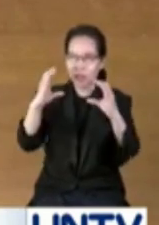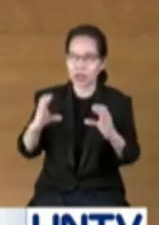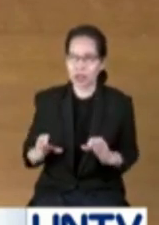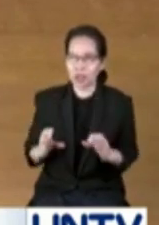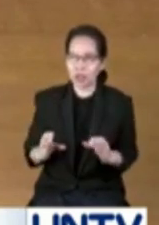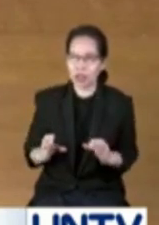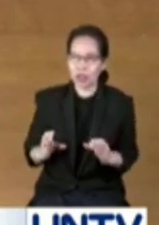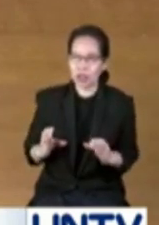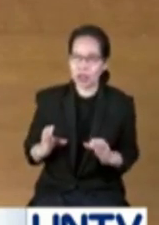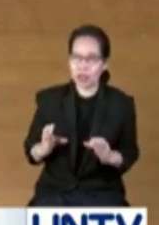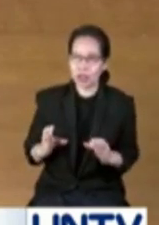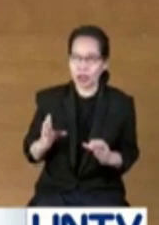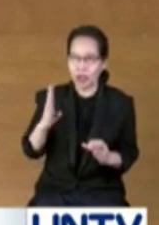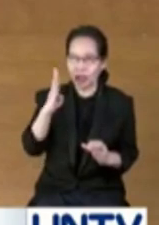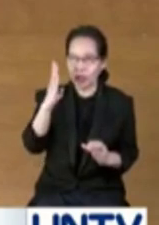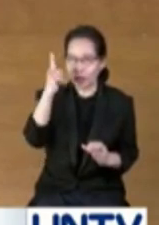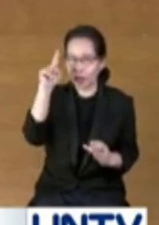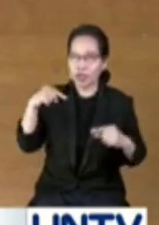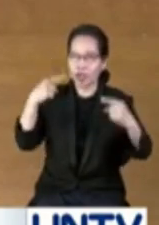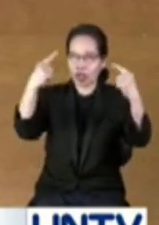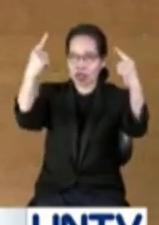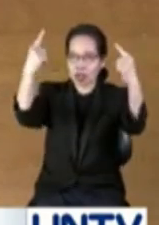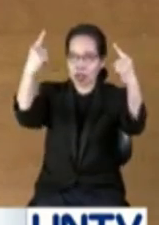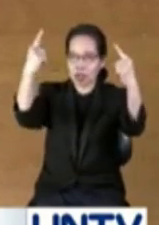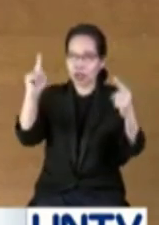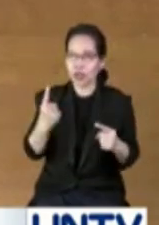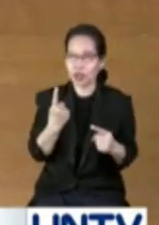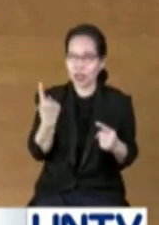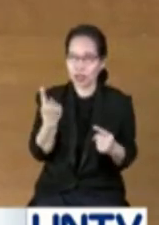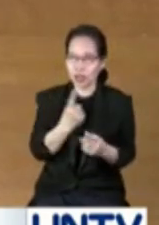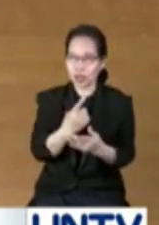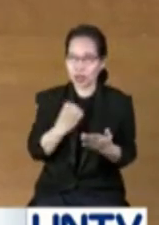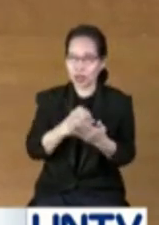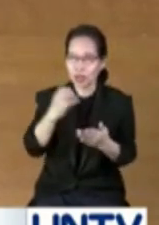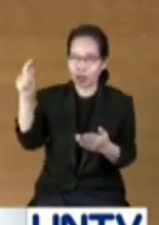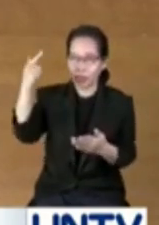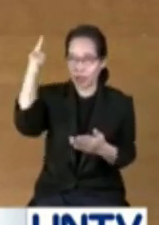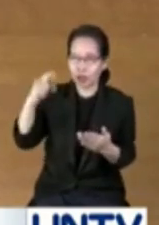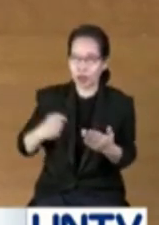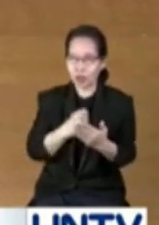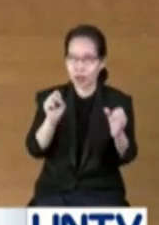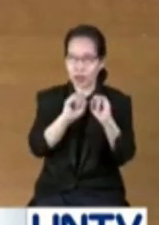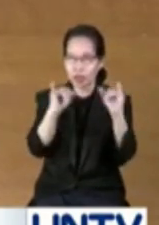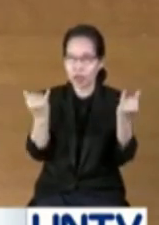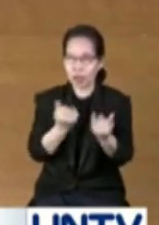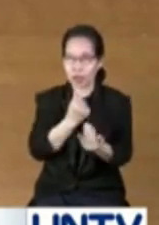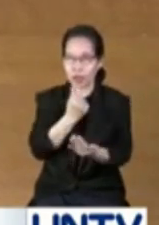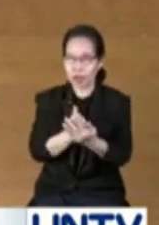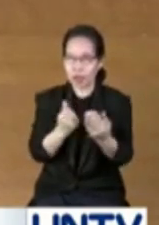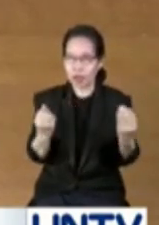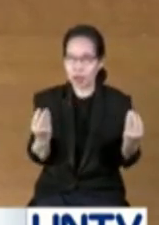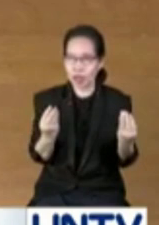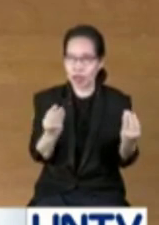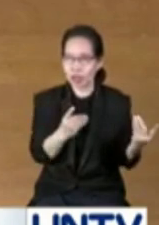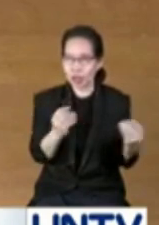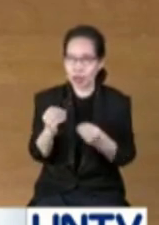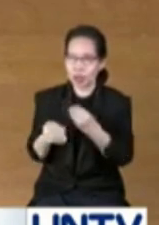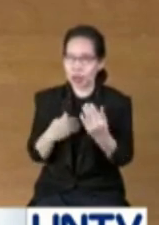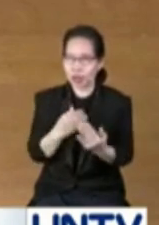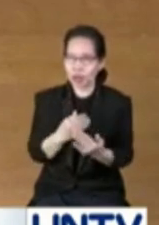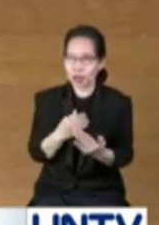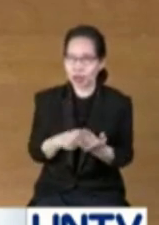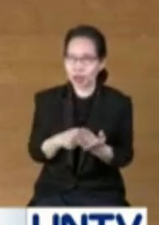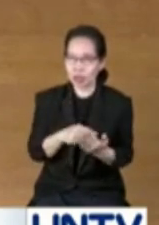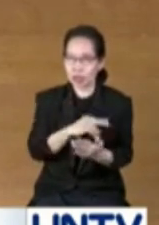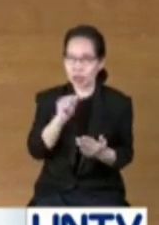succeed. Only a whole of government and whole of society approach will enable us to do all of these. It is necessary